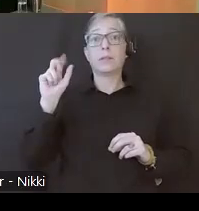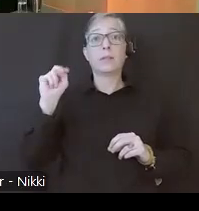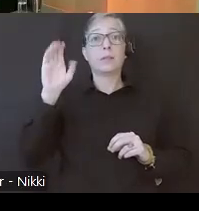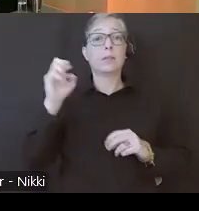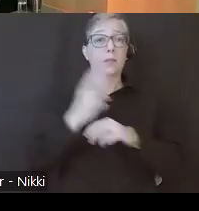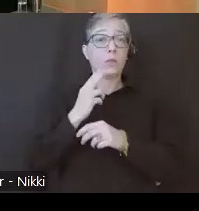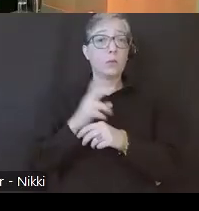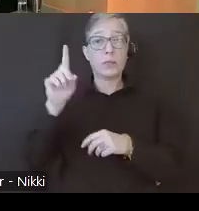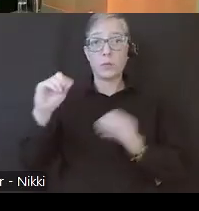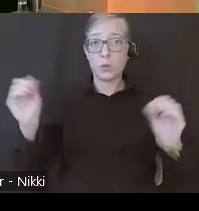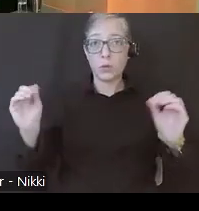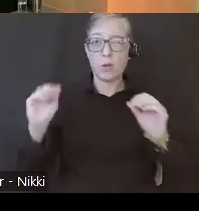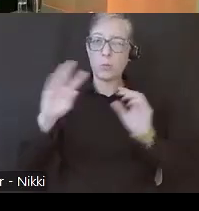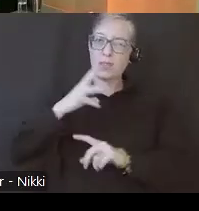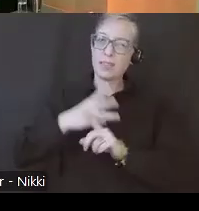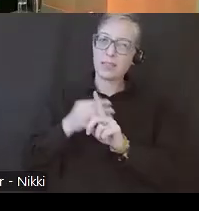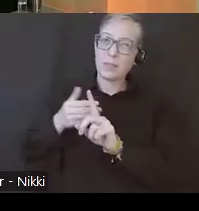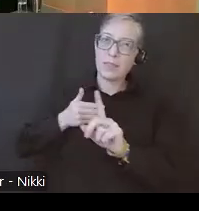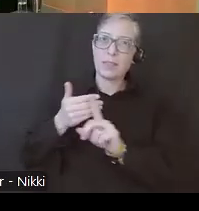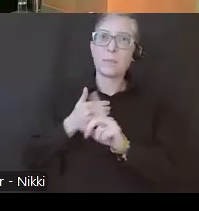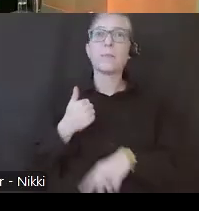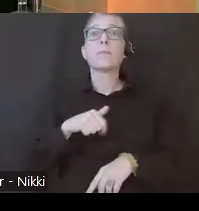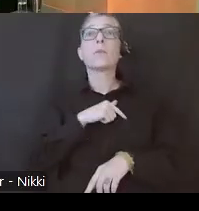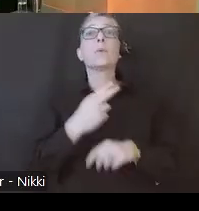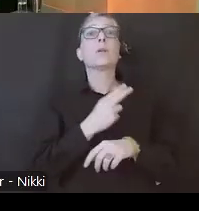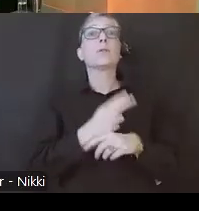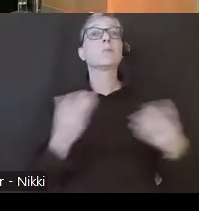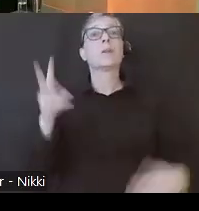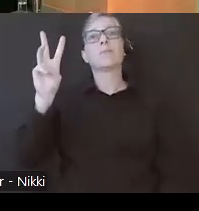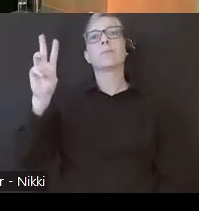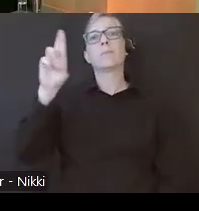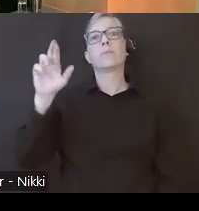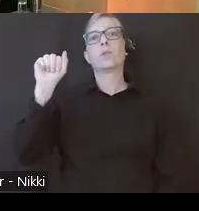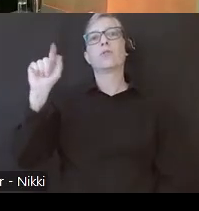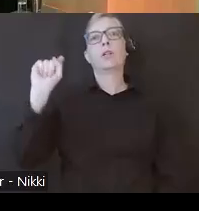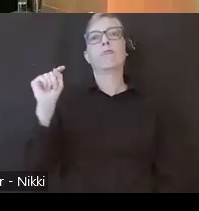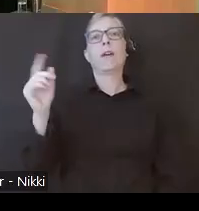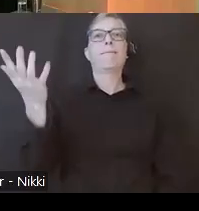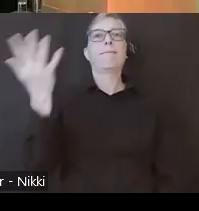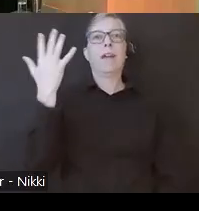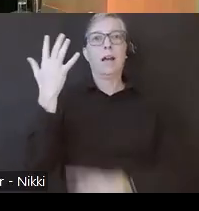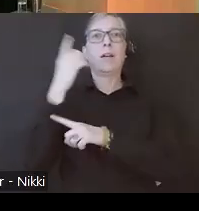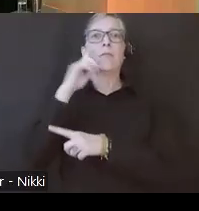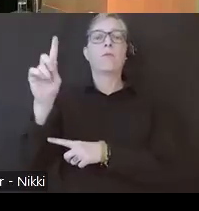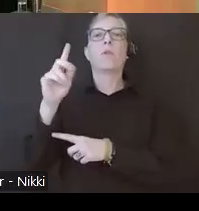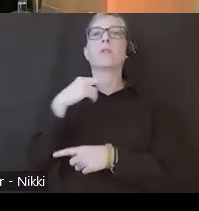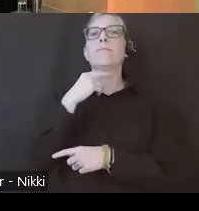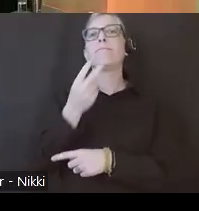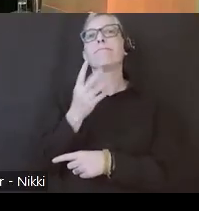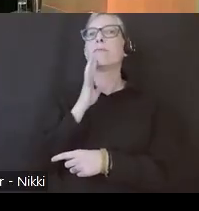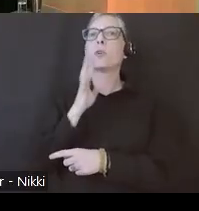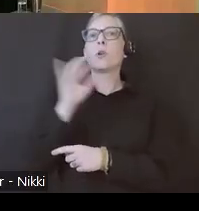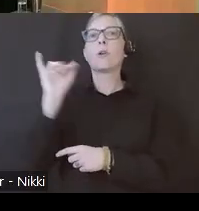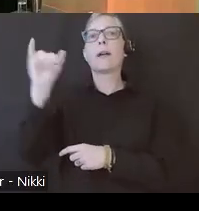use the RAT5 to assess verbal IQ. We require that subjects have at least a 70 or